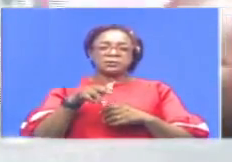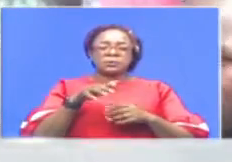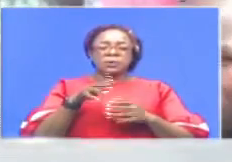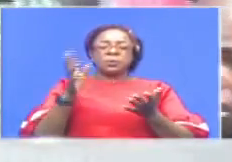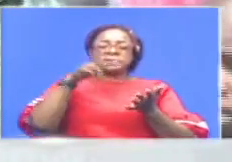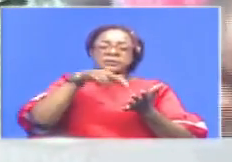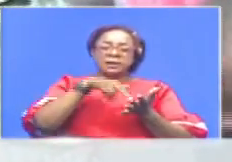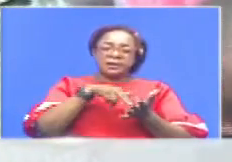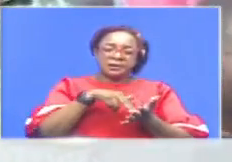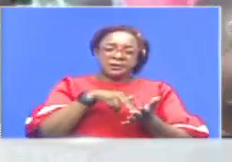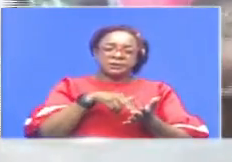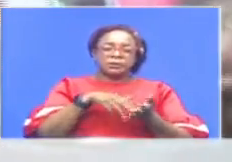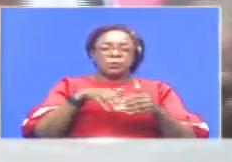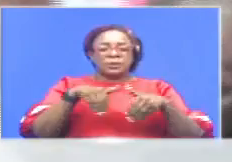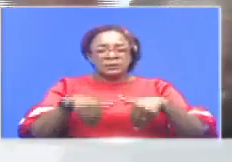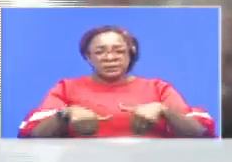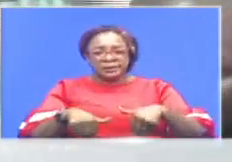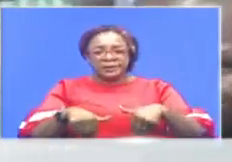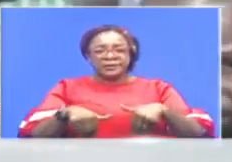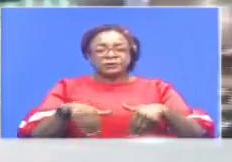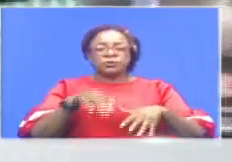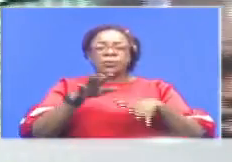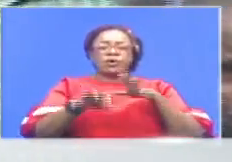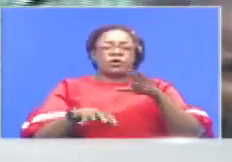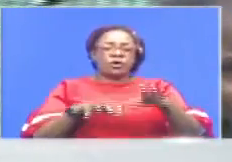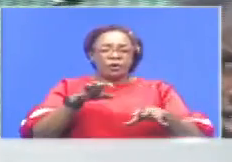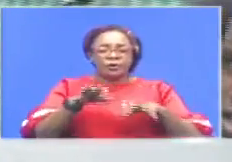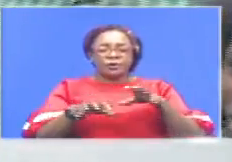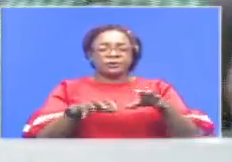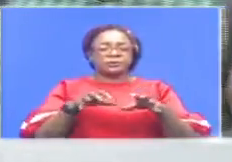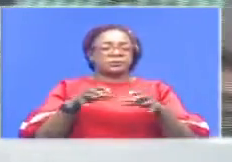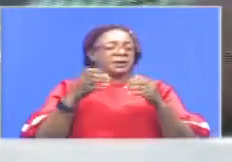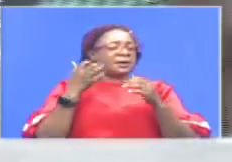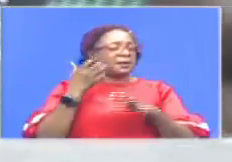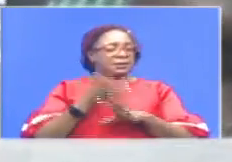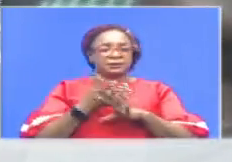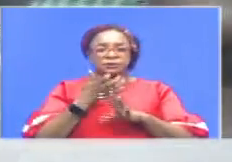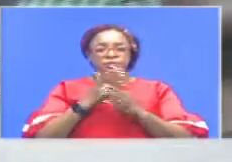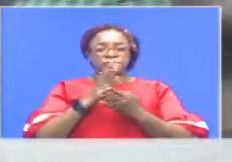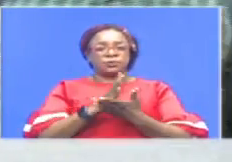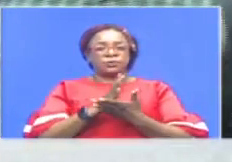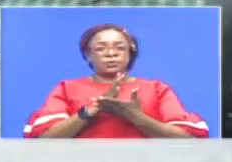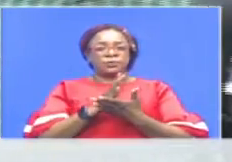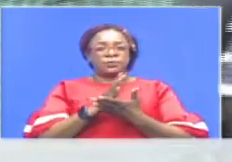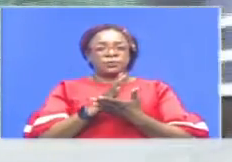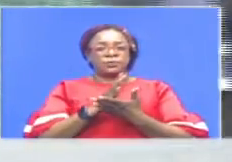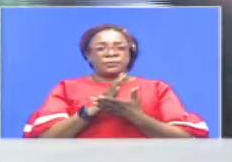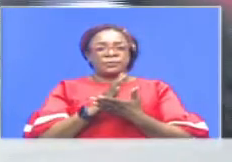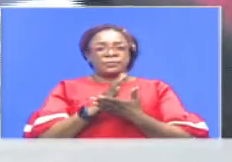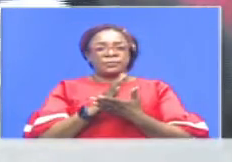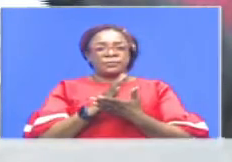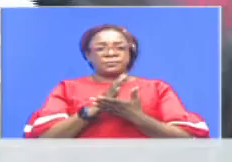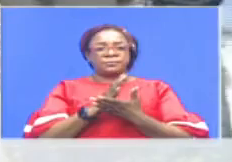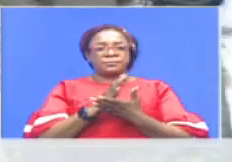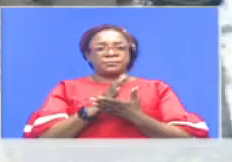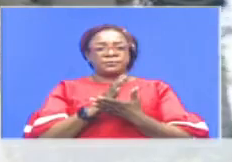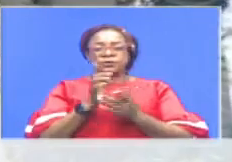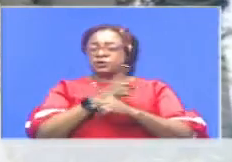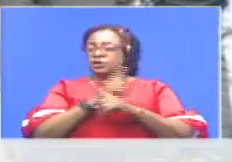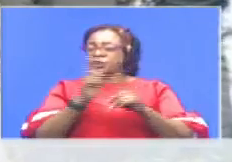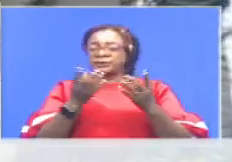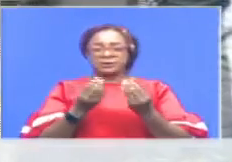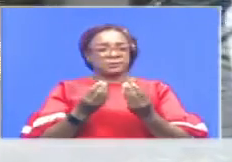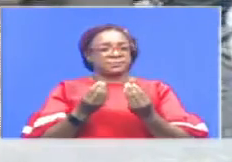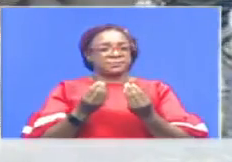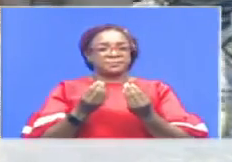tunasimama, tunapiga makoti, tukitembea, tumia makoti na mkono, hadi tufike juu. Haikuwa rahisi.